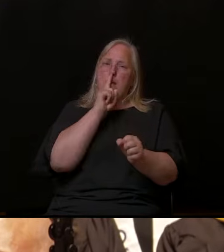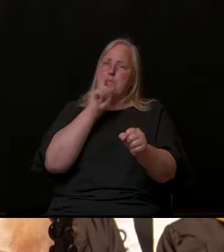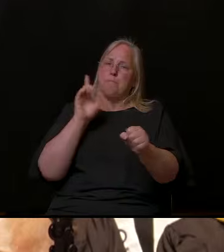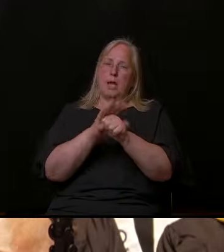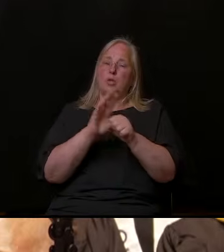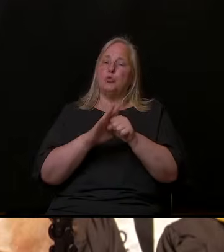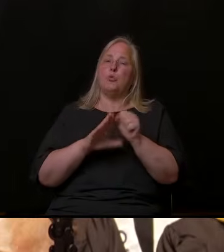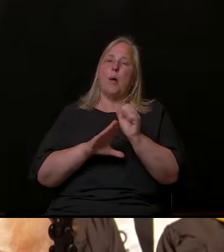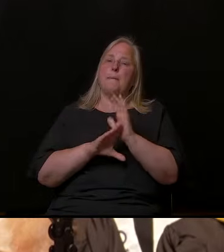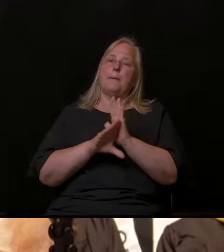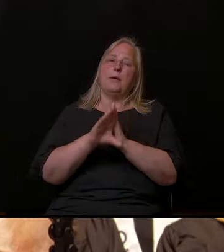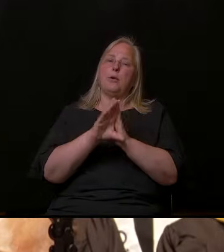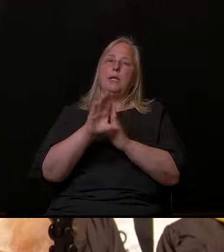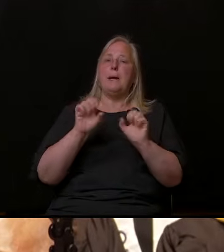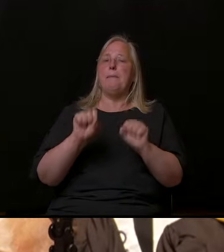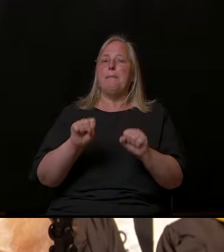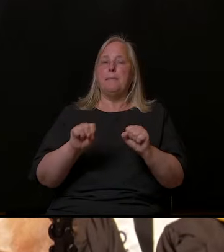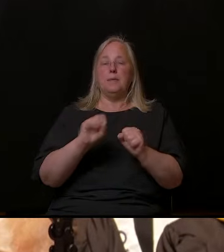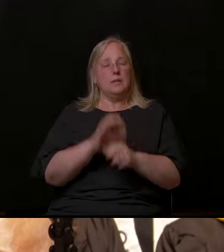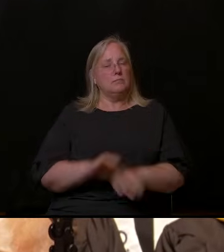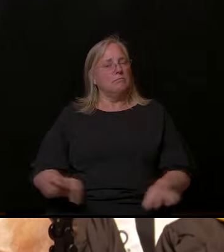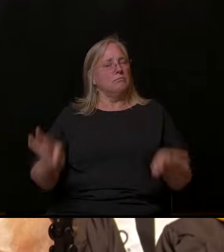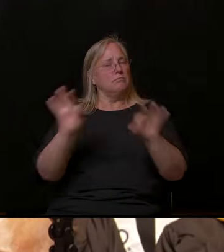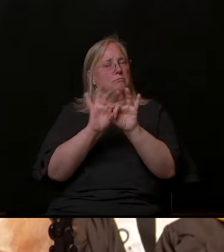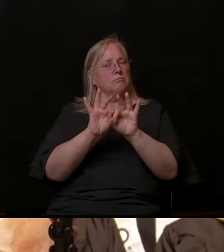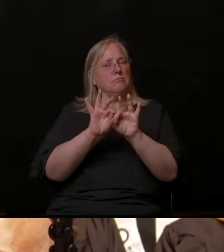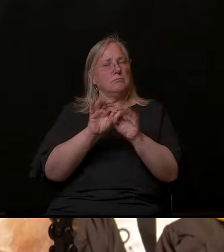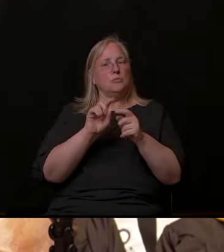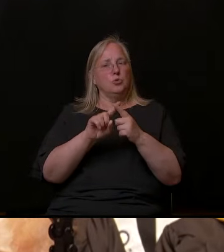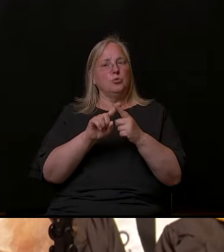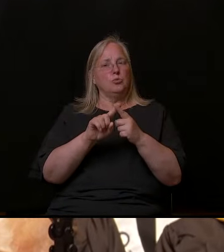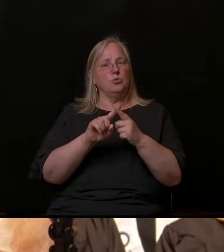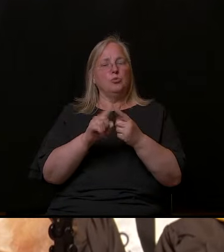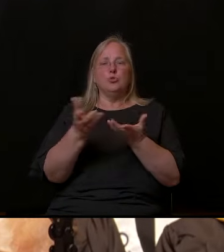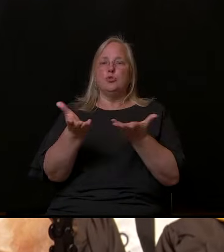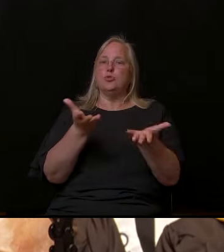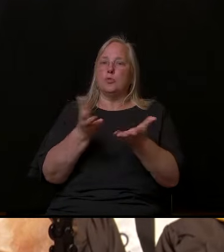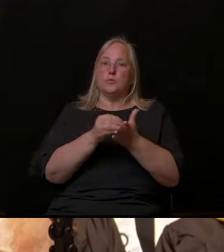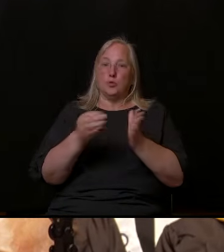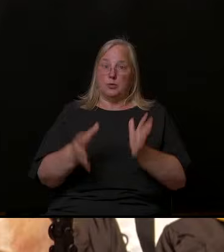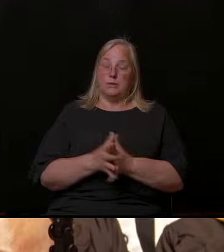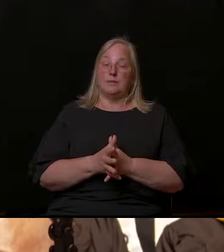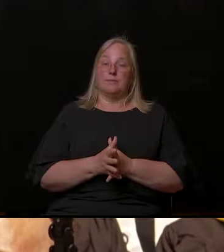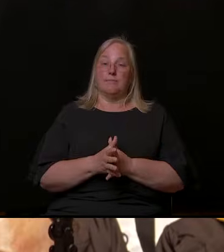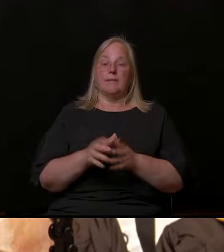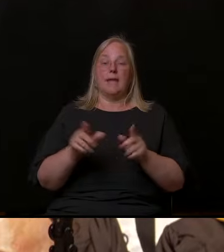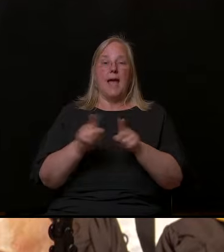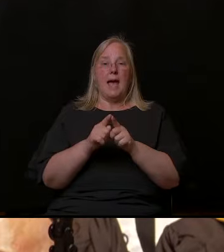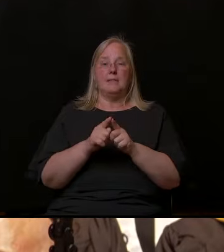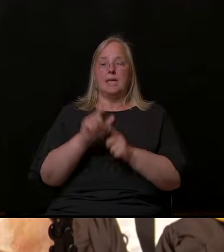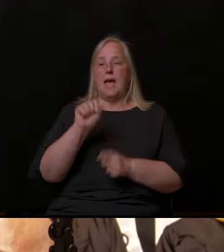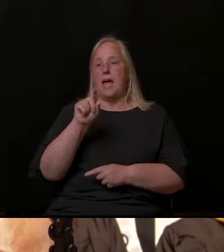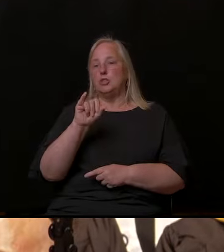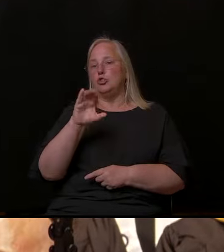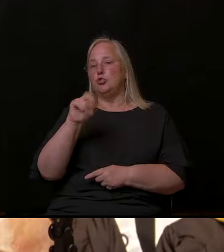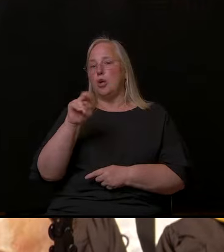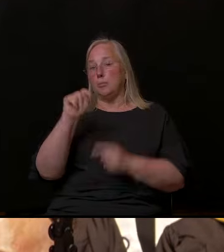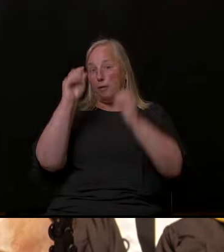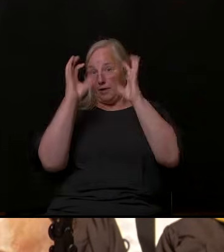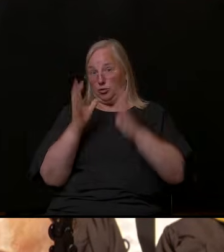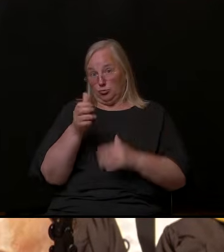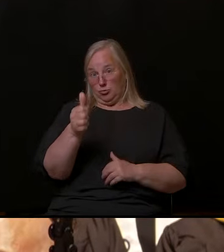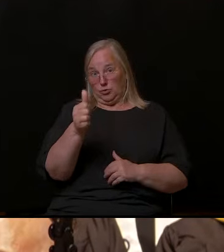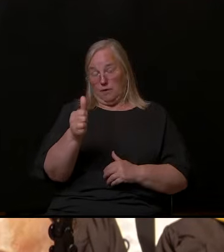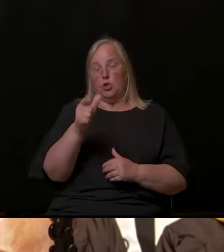building the capacity essential to serve students. As an adjunct professor, you are helping